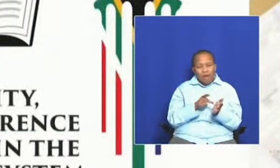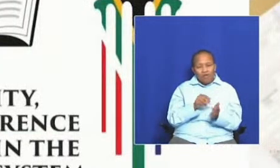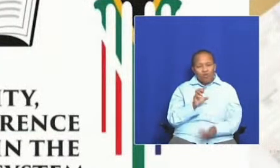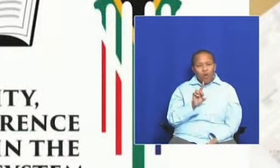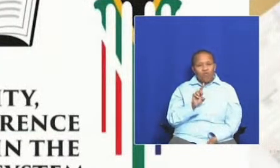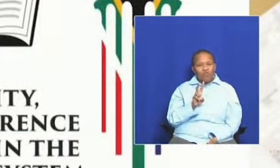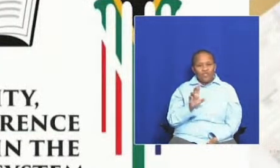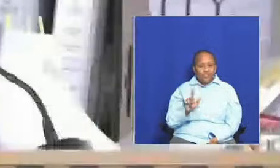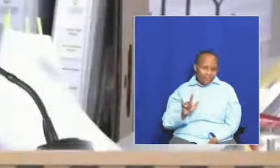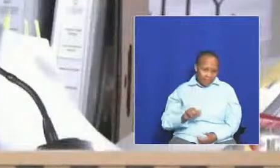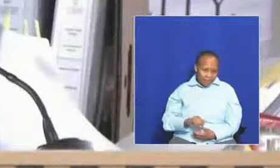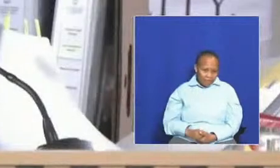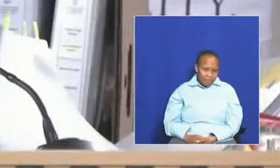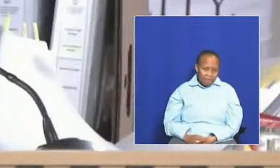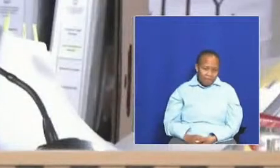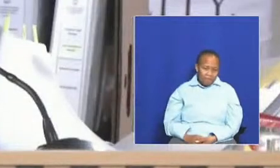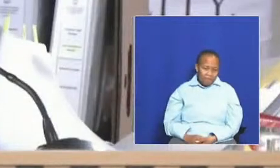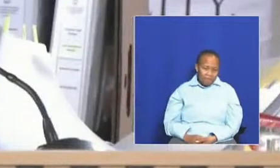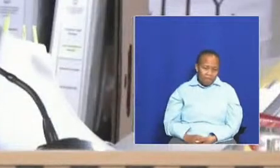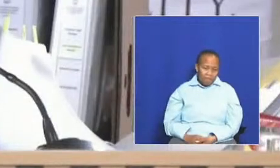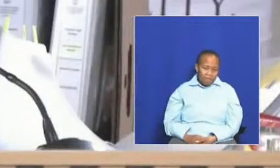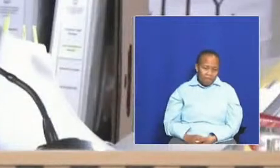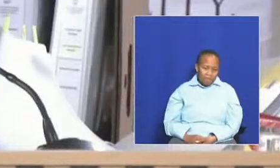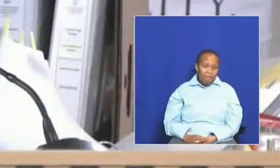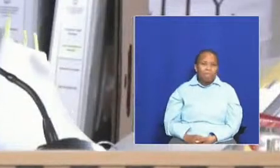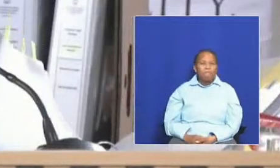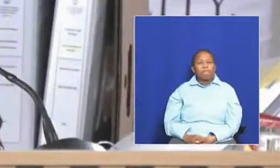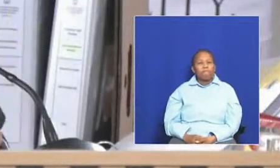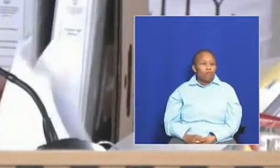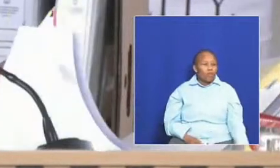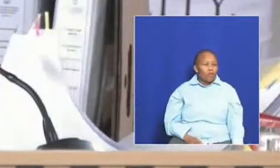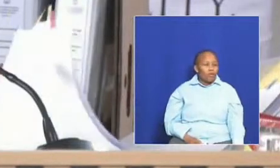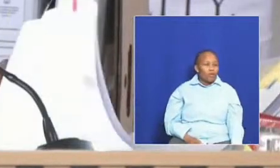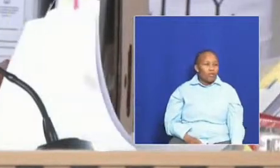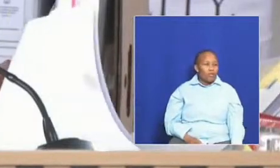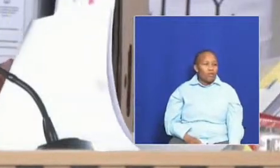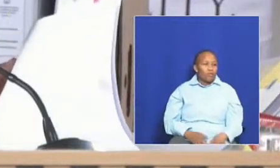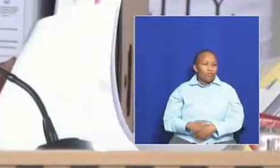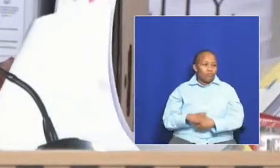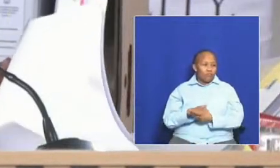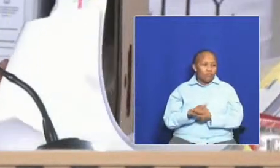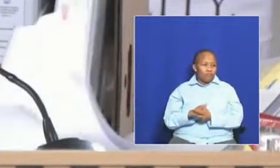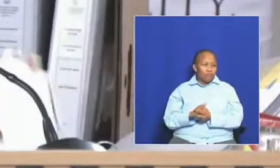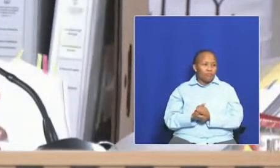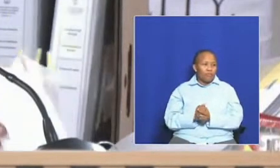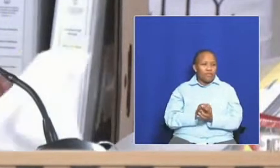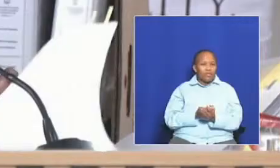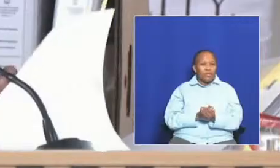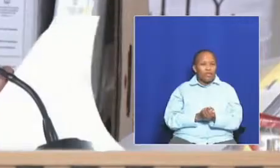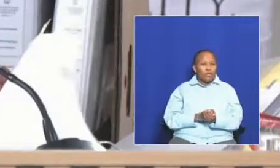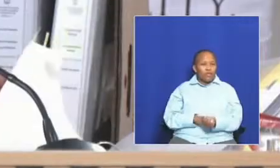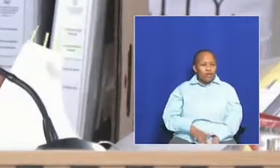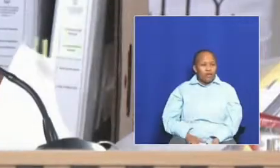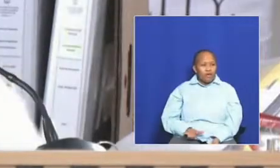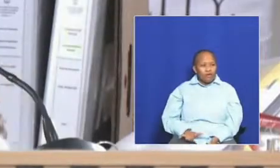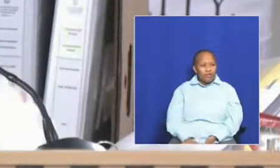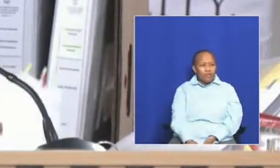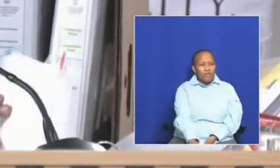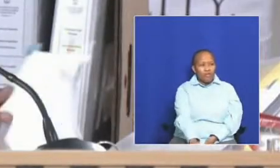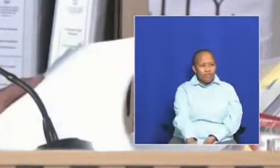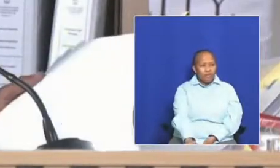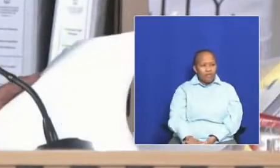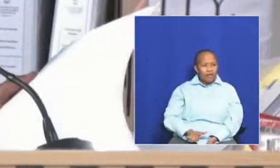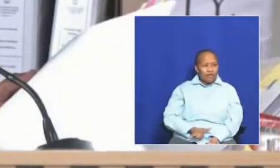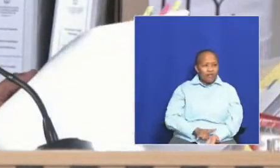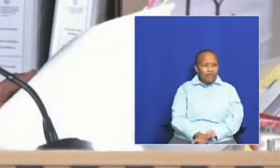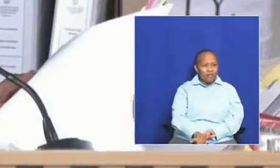I see it's an aircraft purchase agreement, and I have checked, but it's dated the 21st